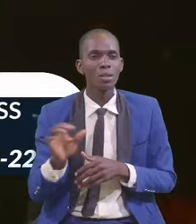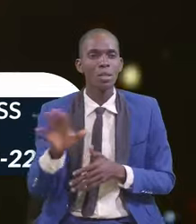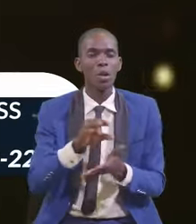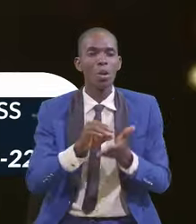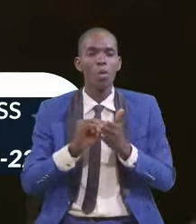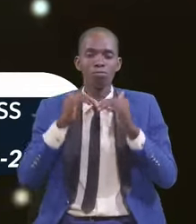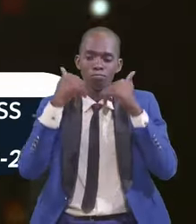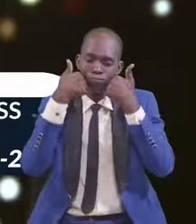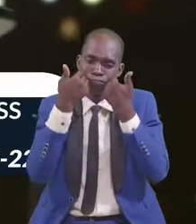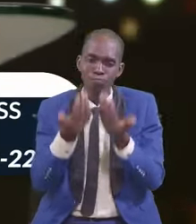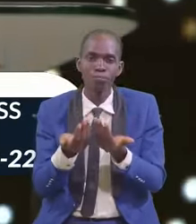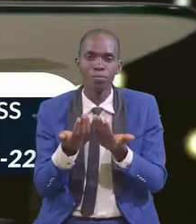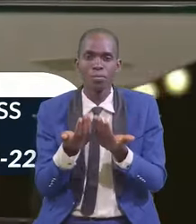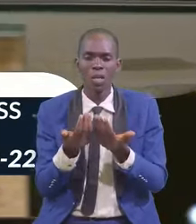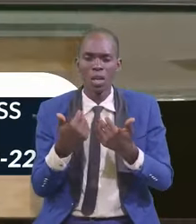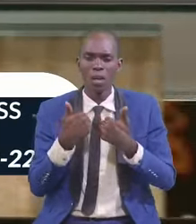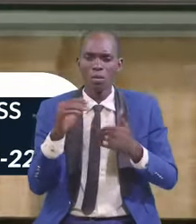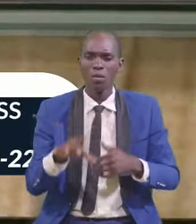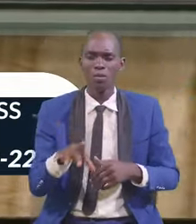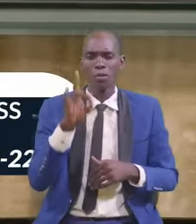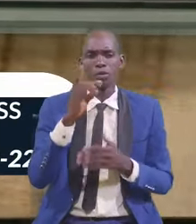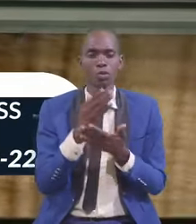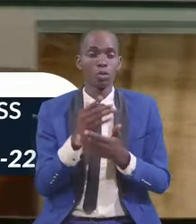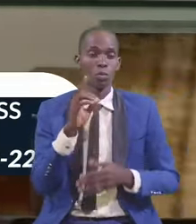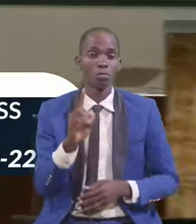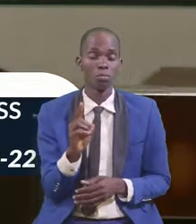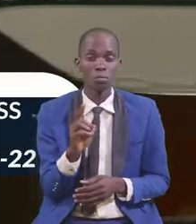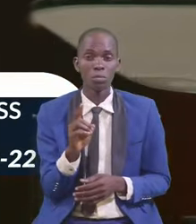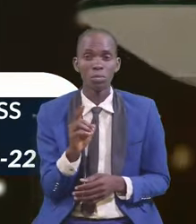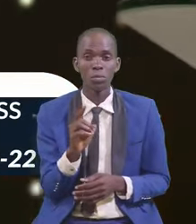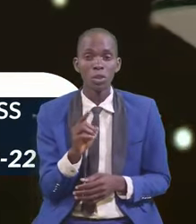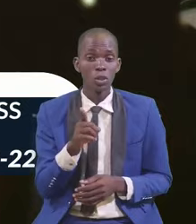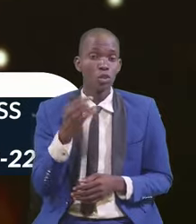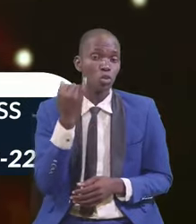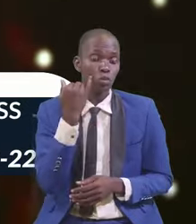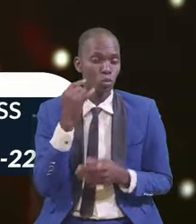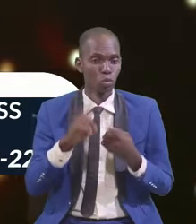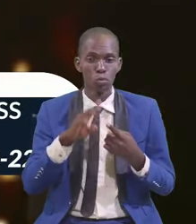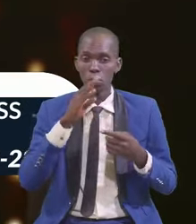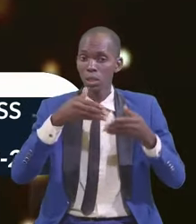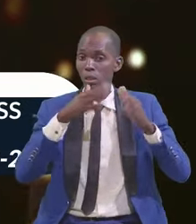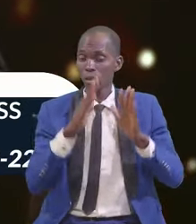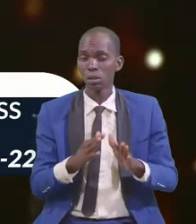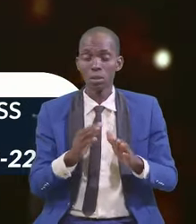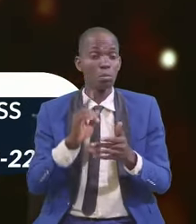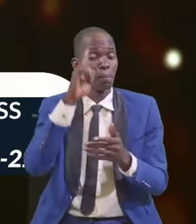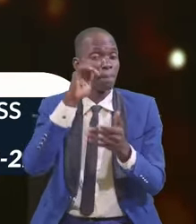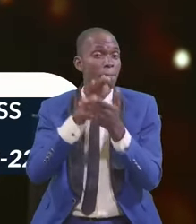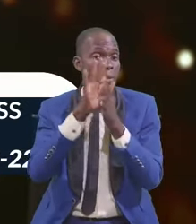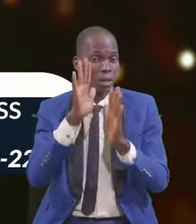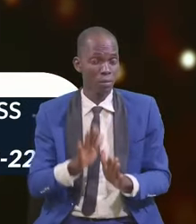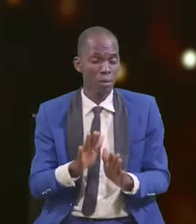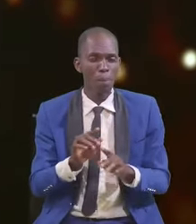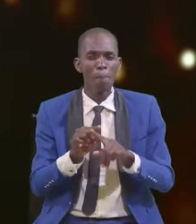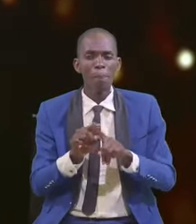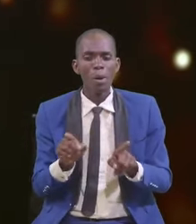own shame have you found somebody is supposed to be a believer and then